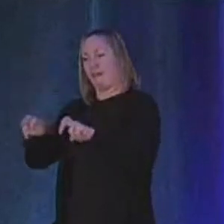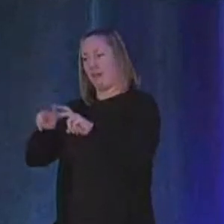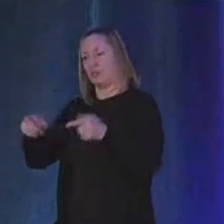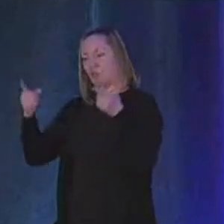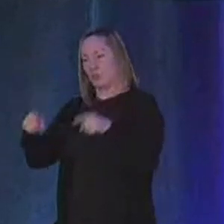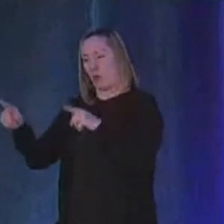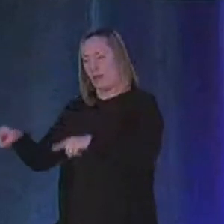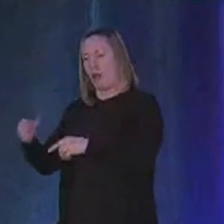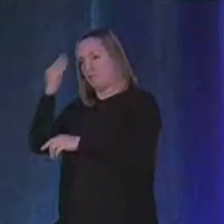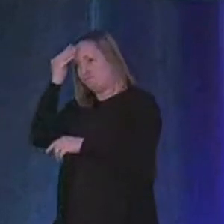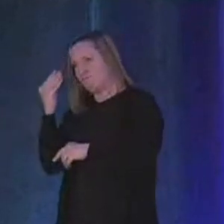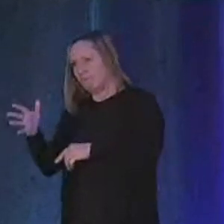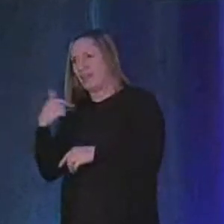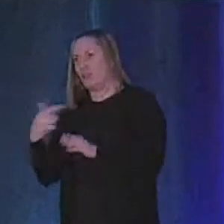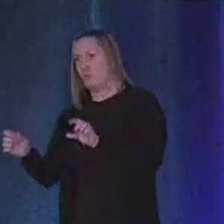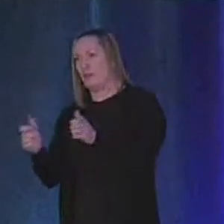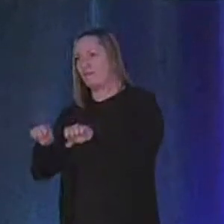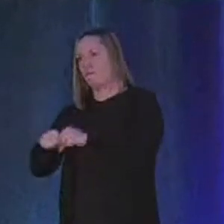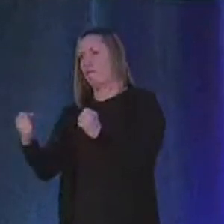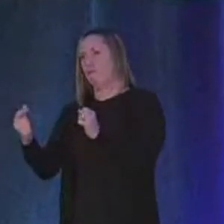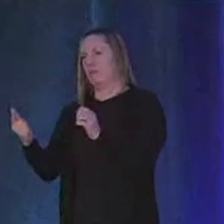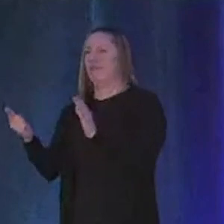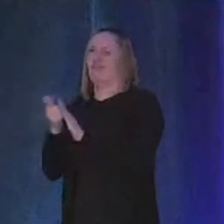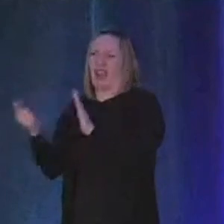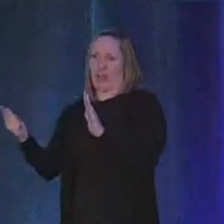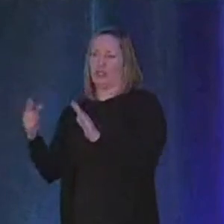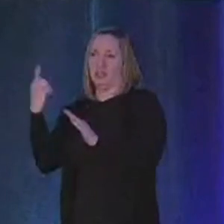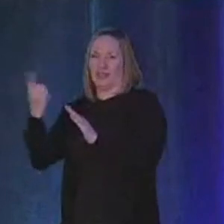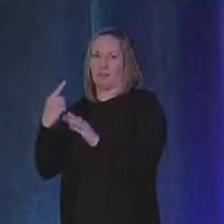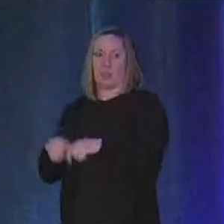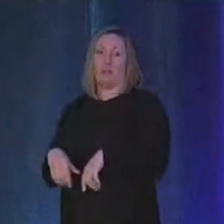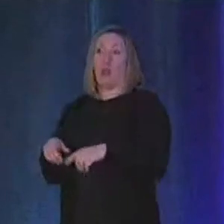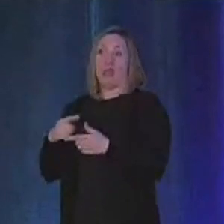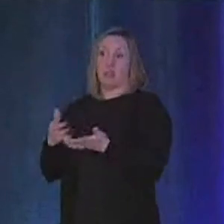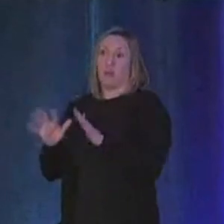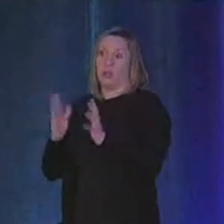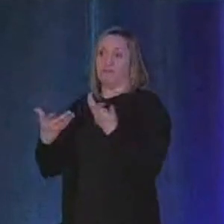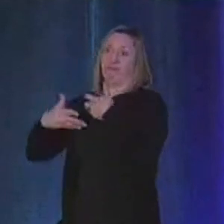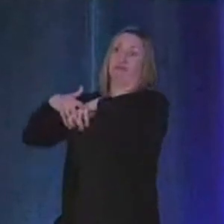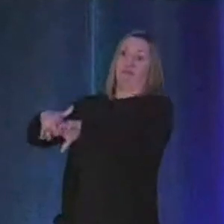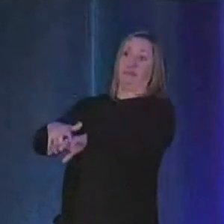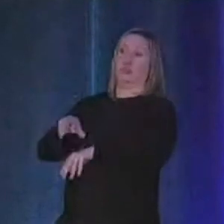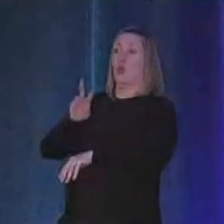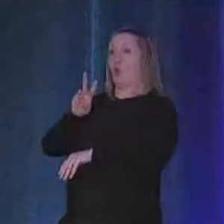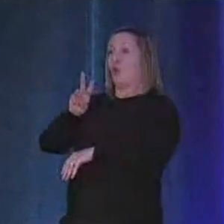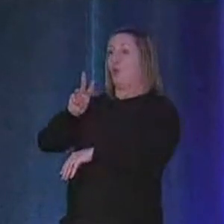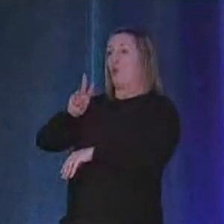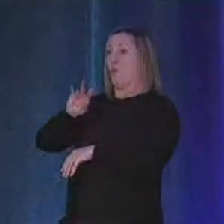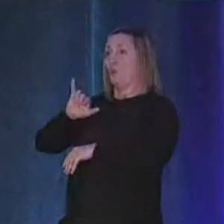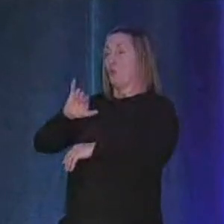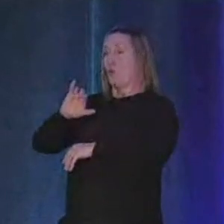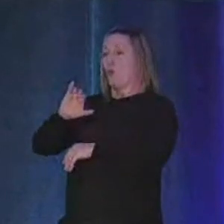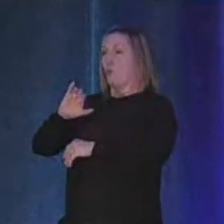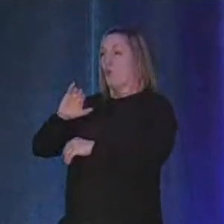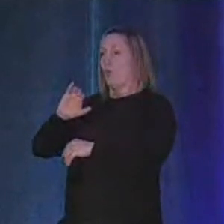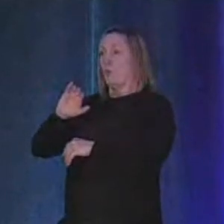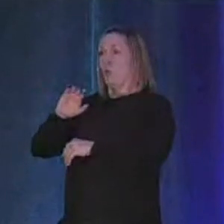you if you have some kind of violation. And they map pretty cleanly to these WCAG